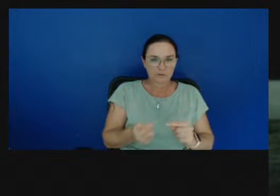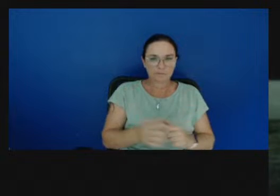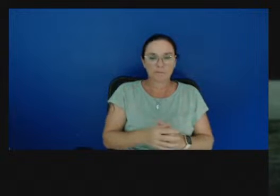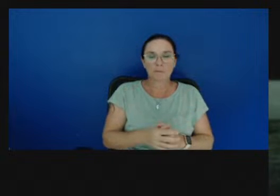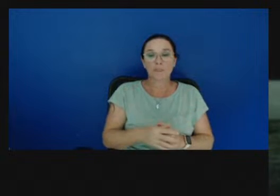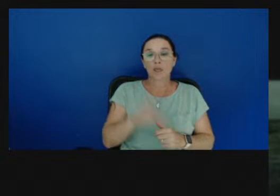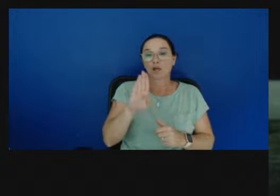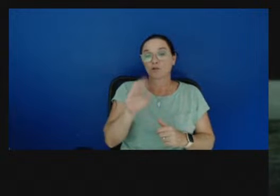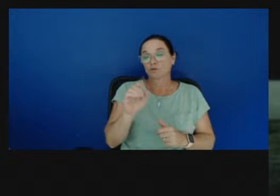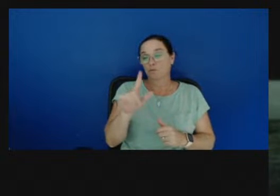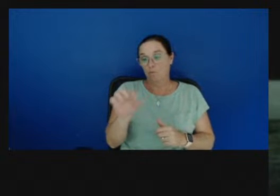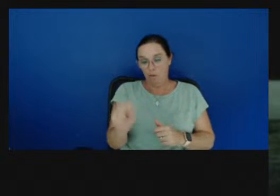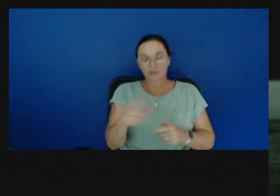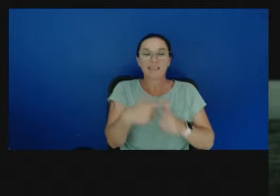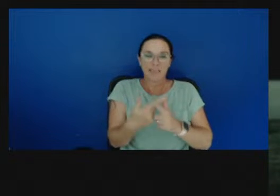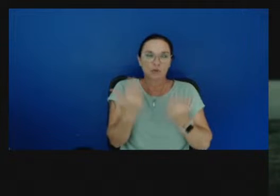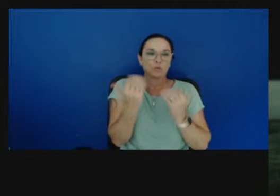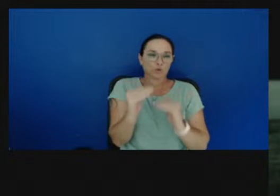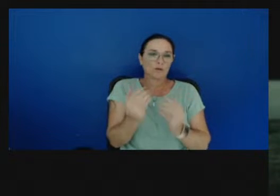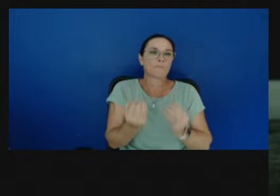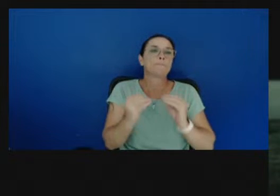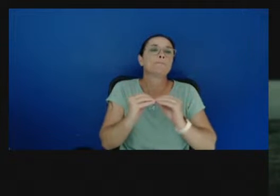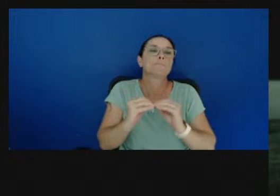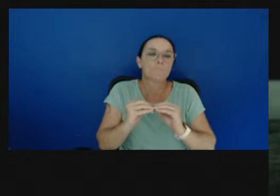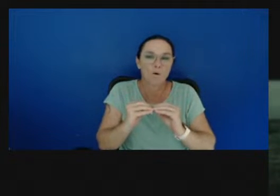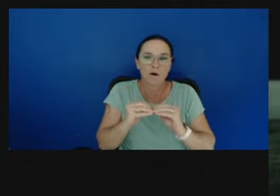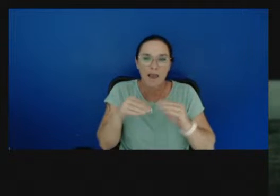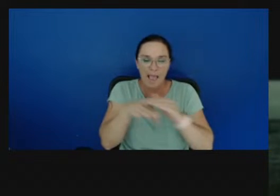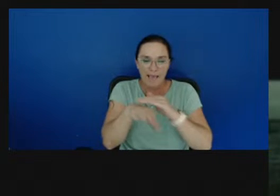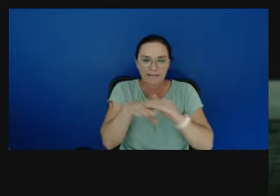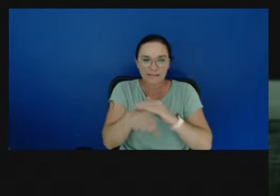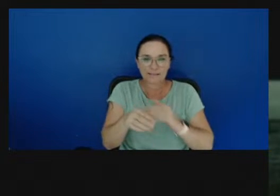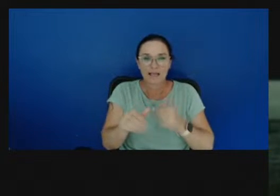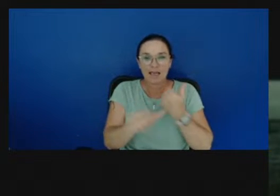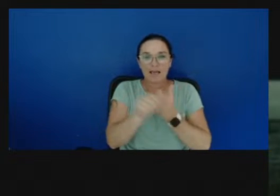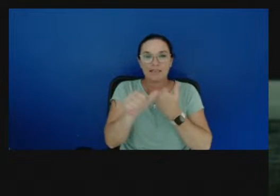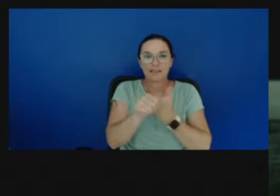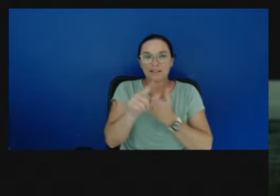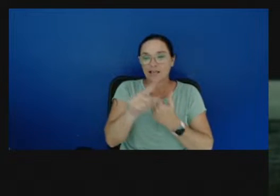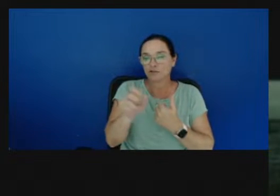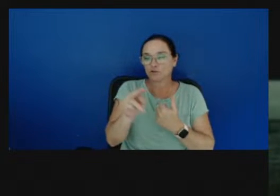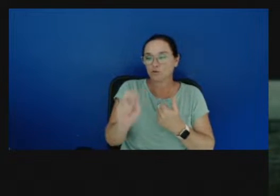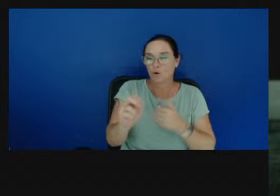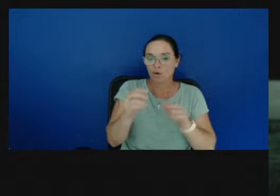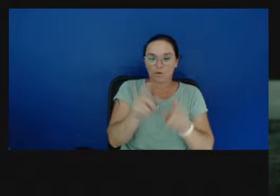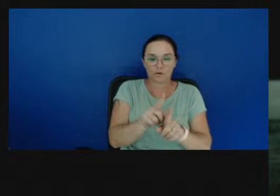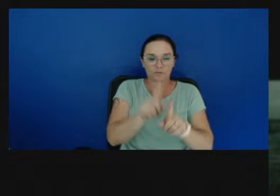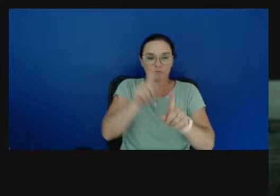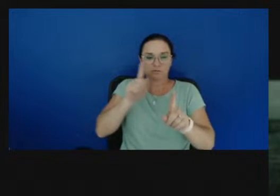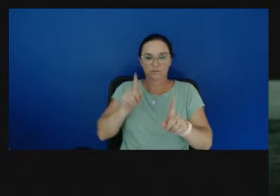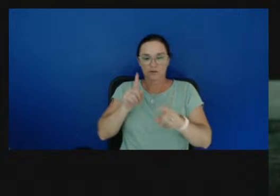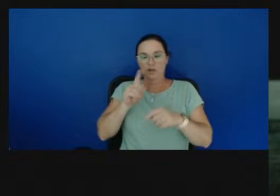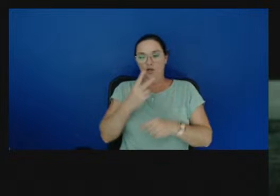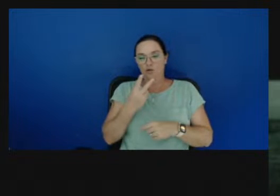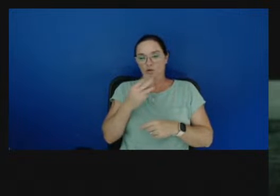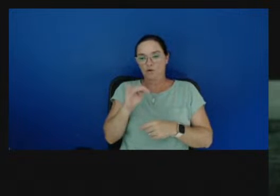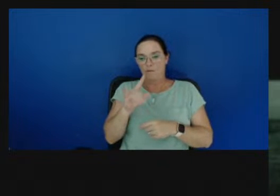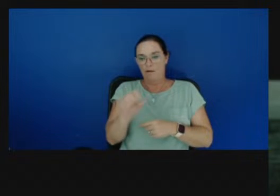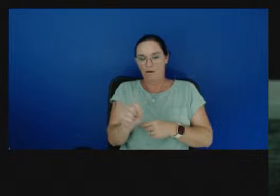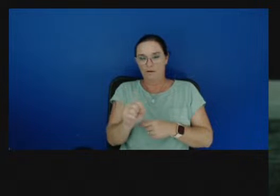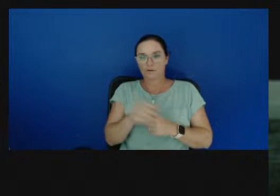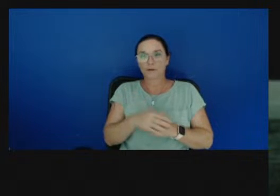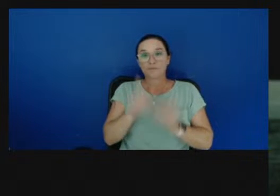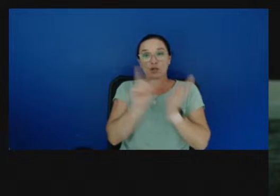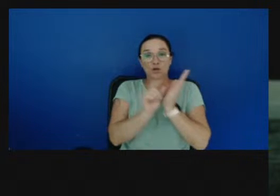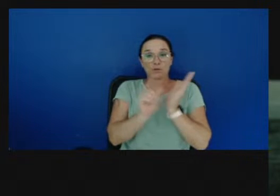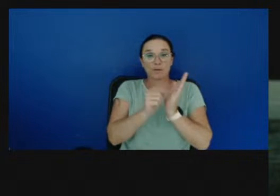further restrict public access to the crater. The danger zone was reset at 2 miles. The Hilo Tribune-Herald reported that the road to the pit was